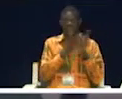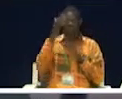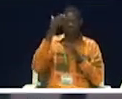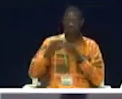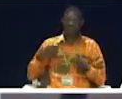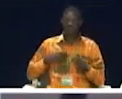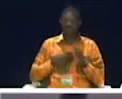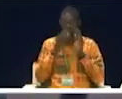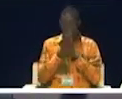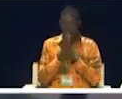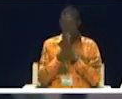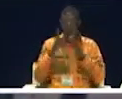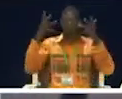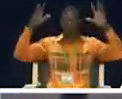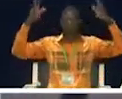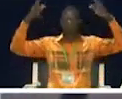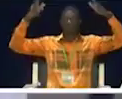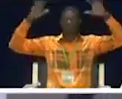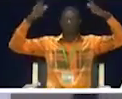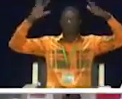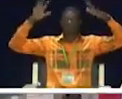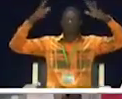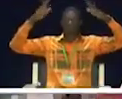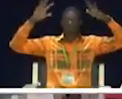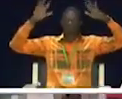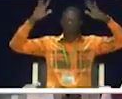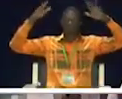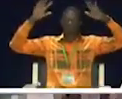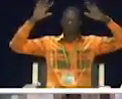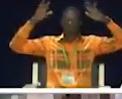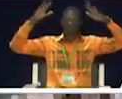prayed. Jam your hands together to Jesus.